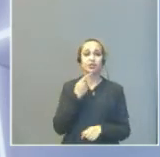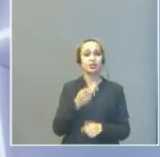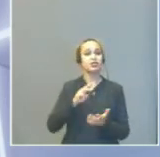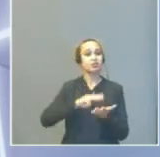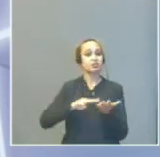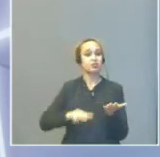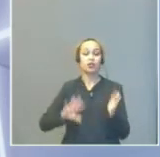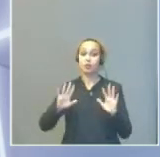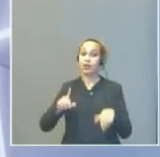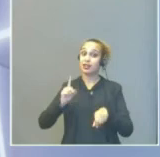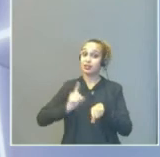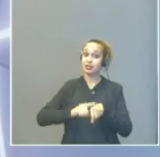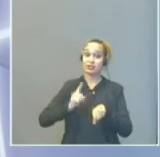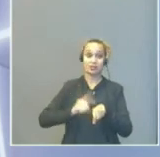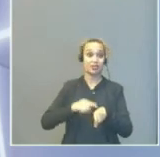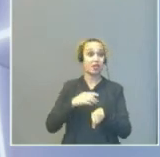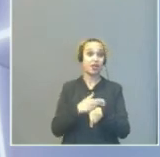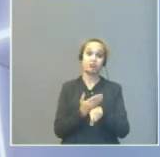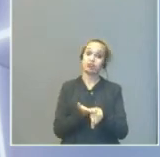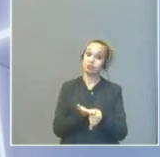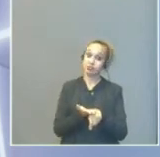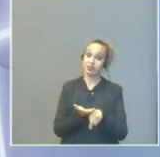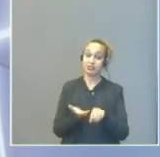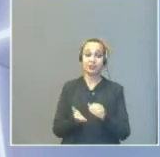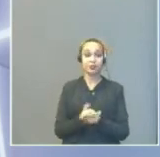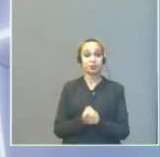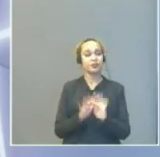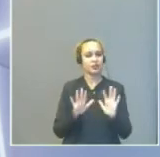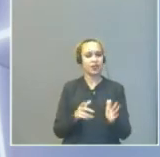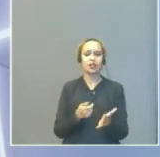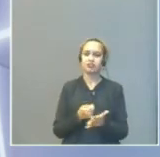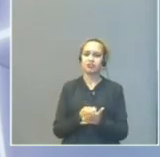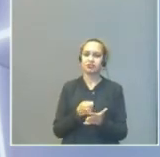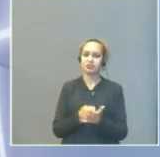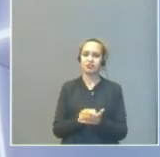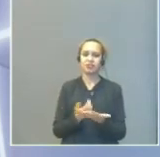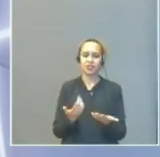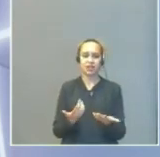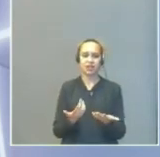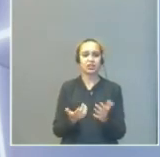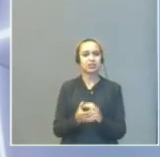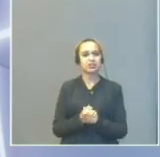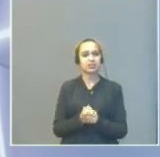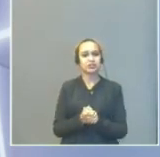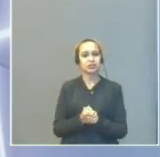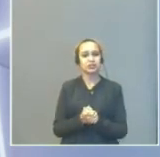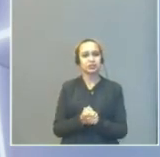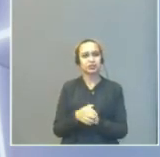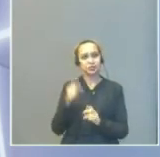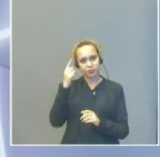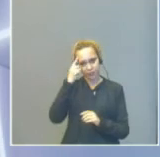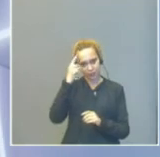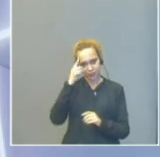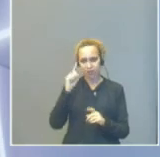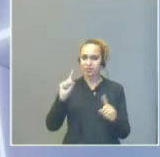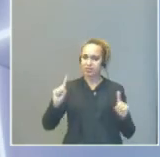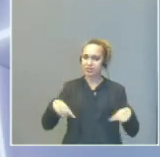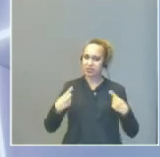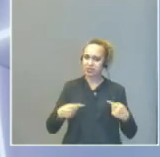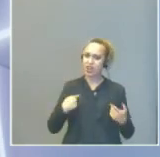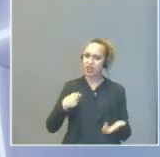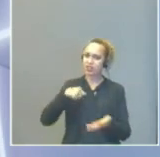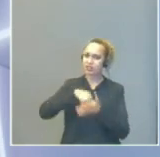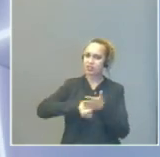that. But definitely, in terms of meeting challenges and meeting obstacles,